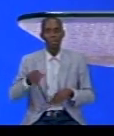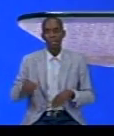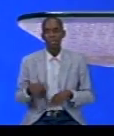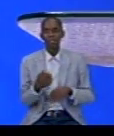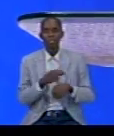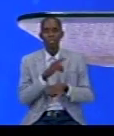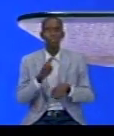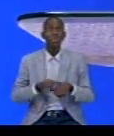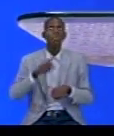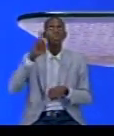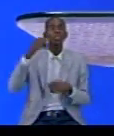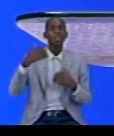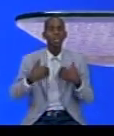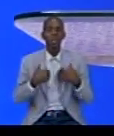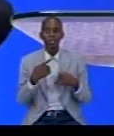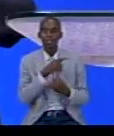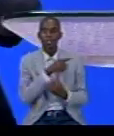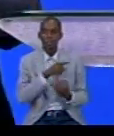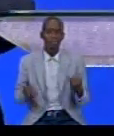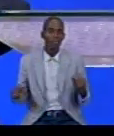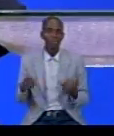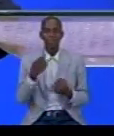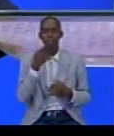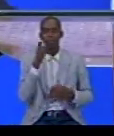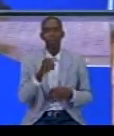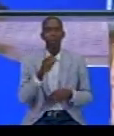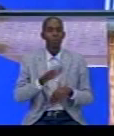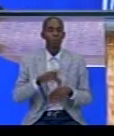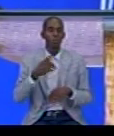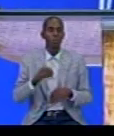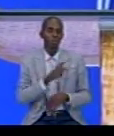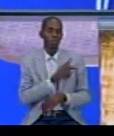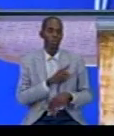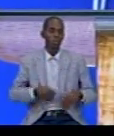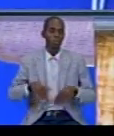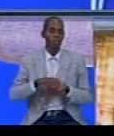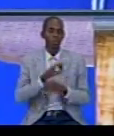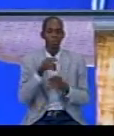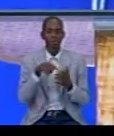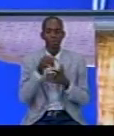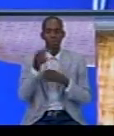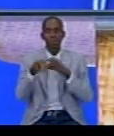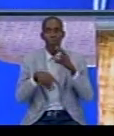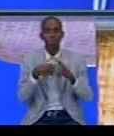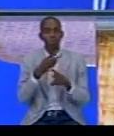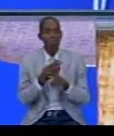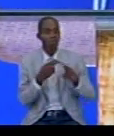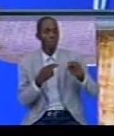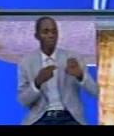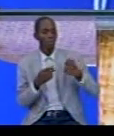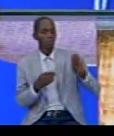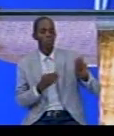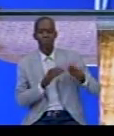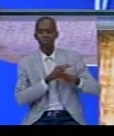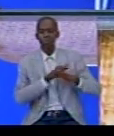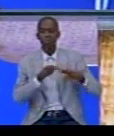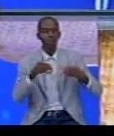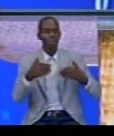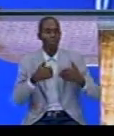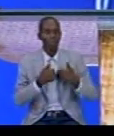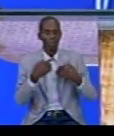He has the final decree upon the kingdoms of this world. Nebuchadnezzar did not have